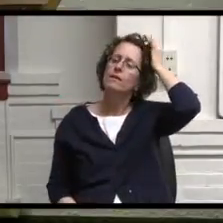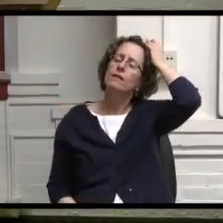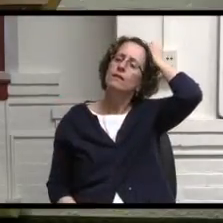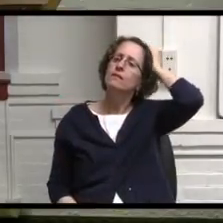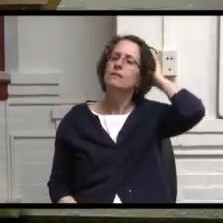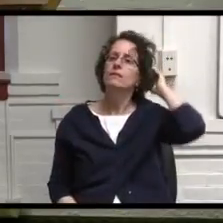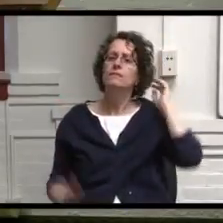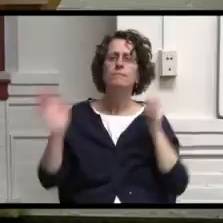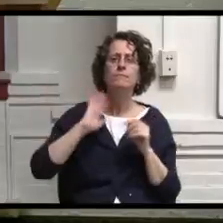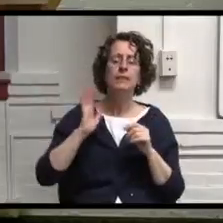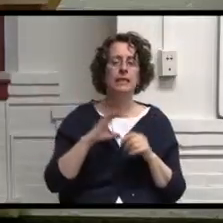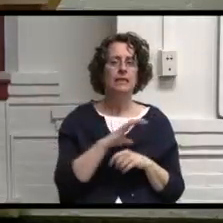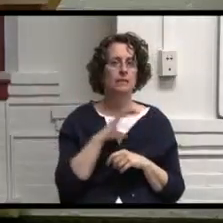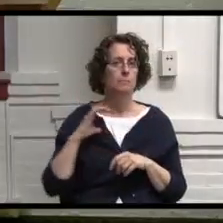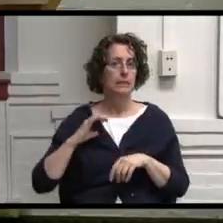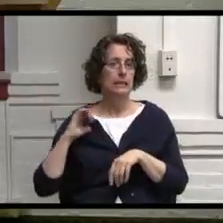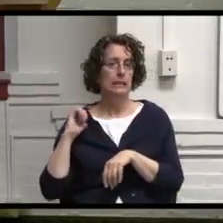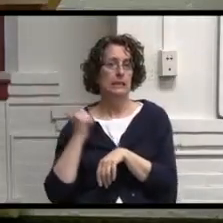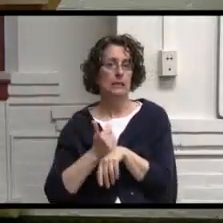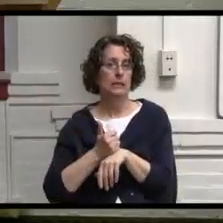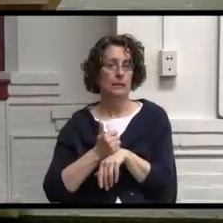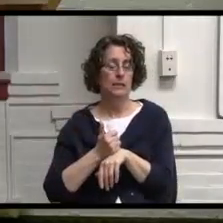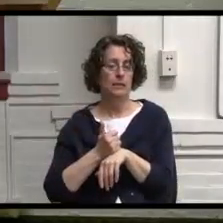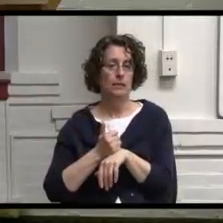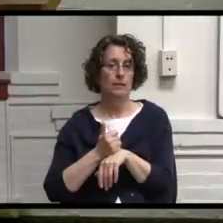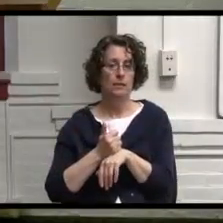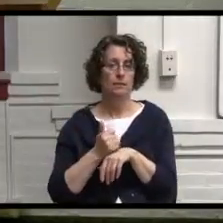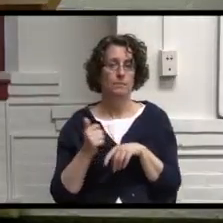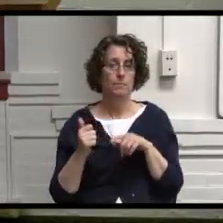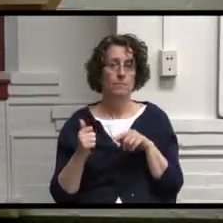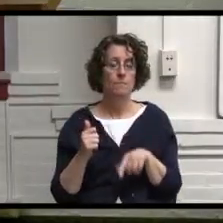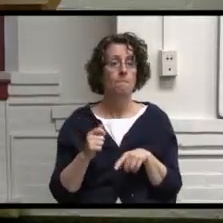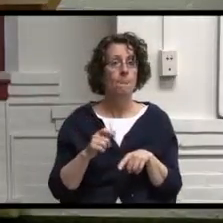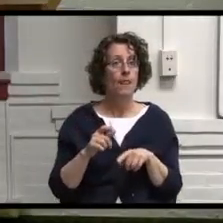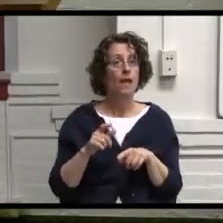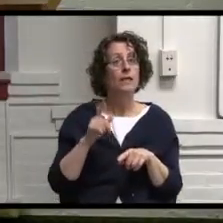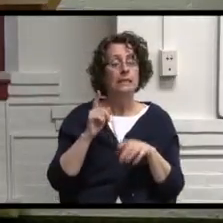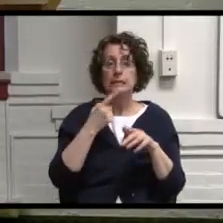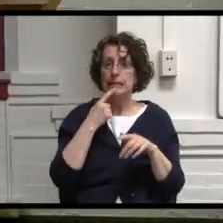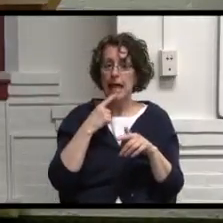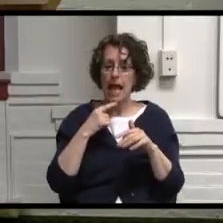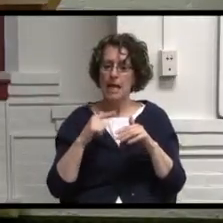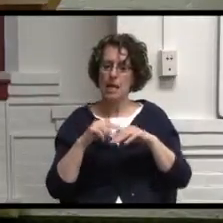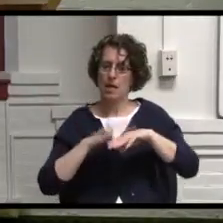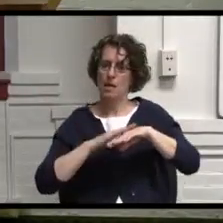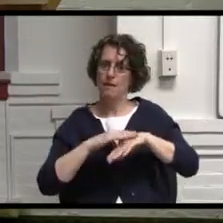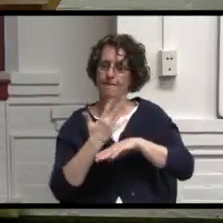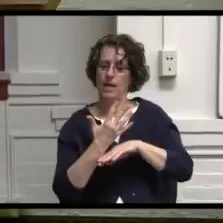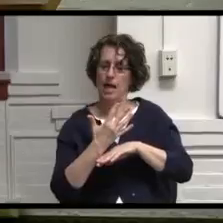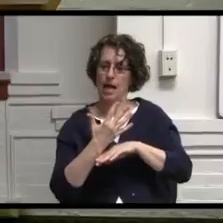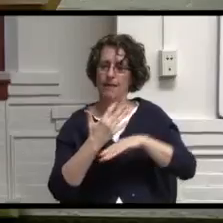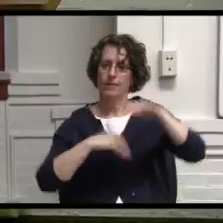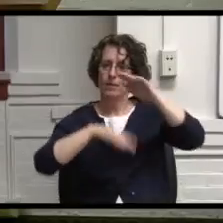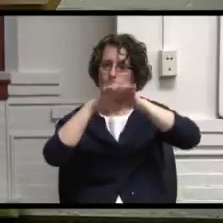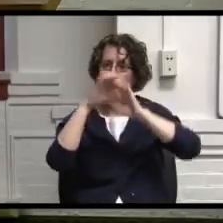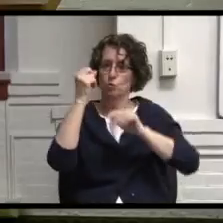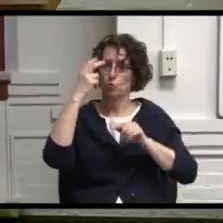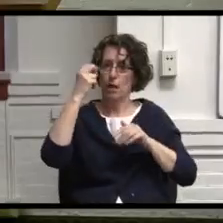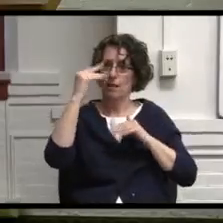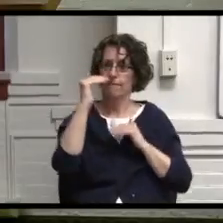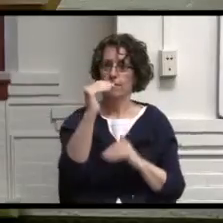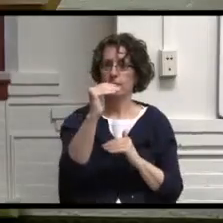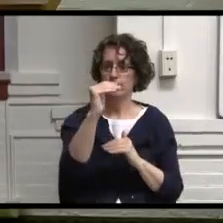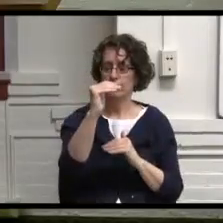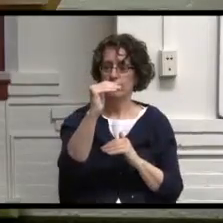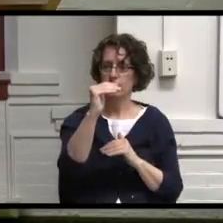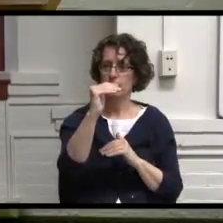first formed, the reason that it was designated no fewer than 5 and no more than 12 was because at that time it